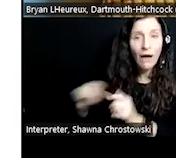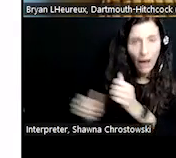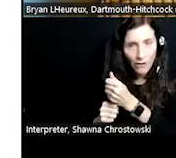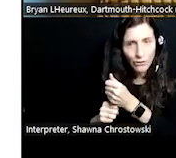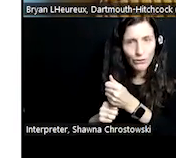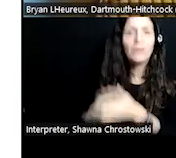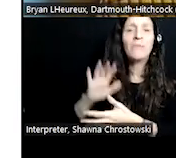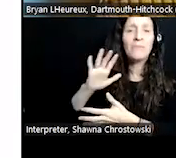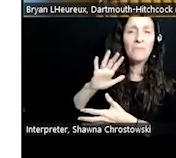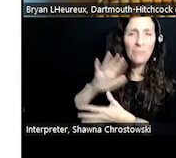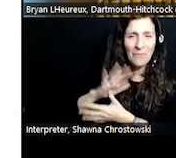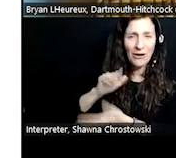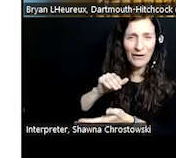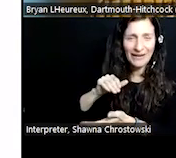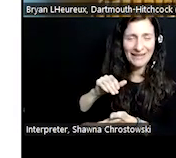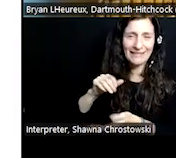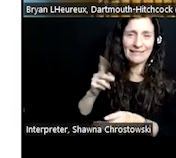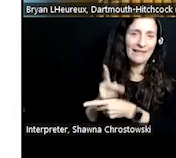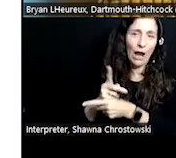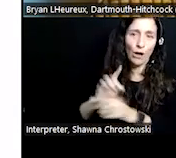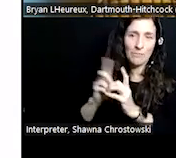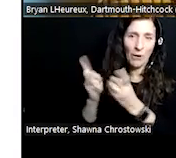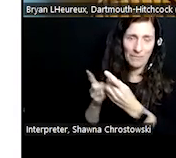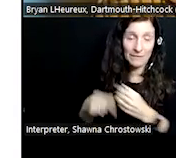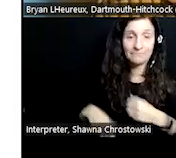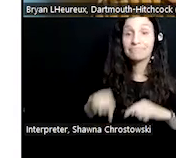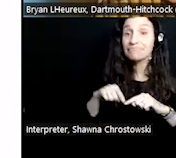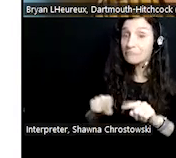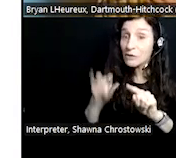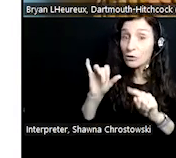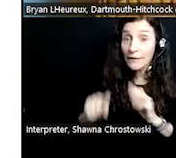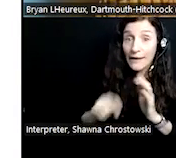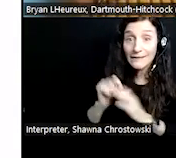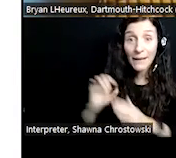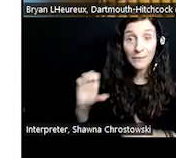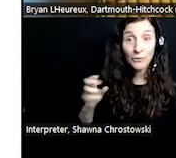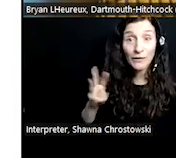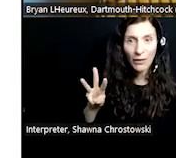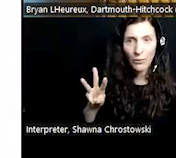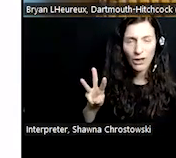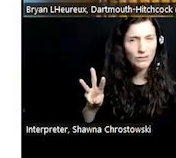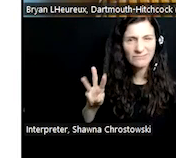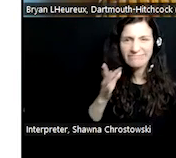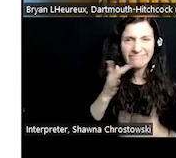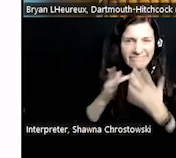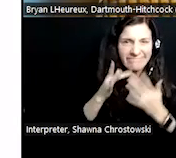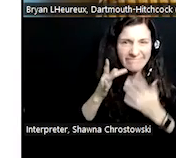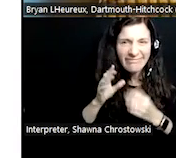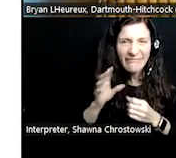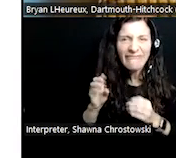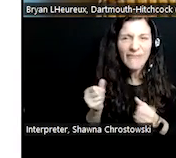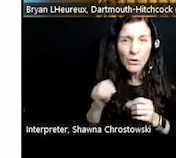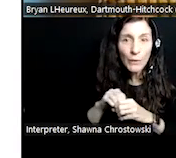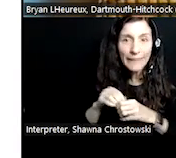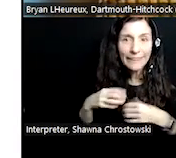care department. And at the time, community health workers, we didn't have a lot of them in our health system. I think that we